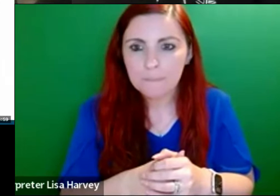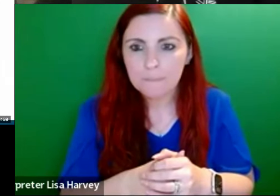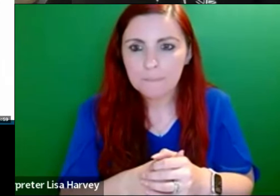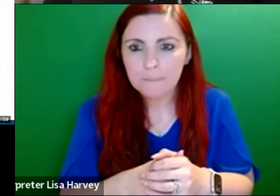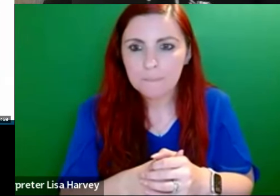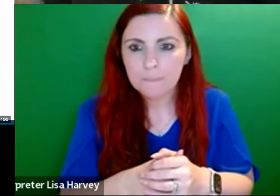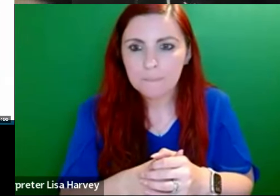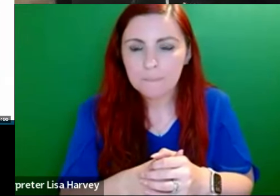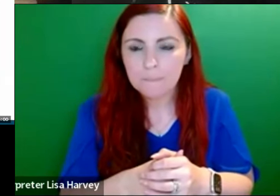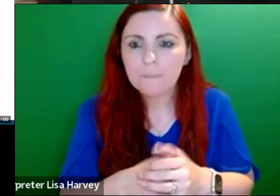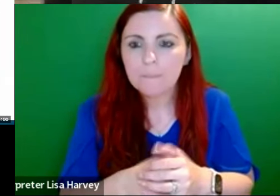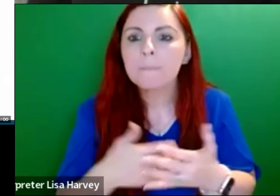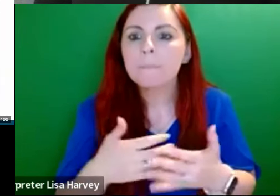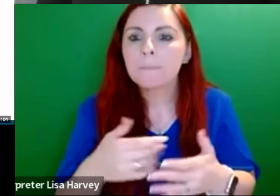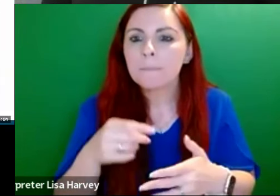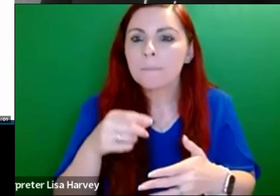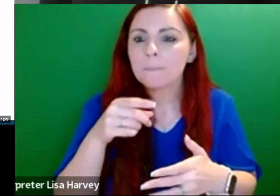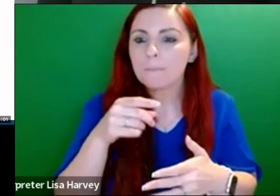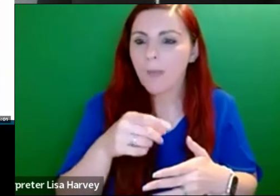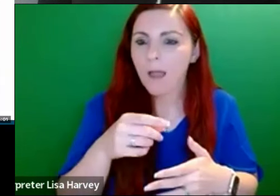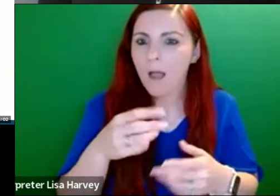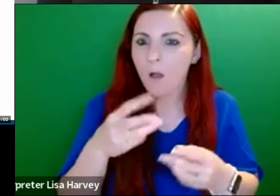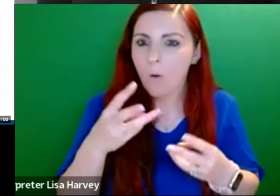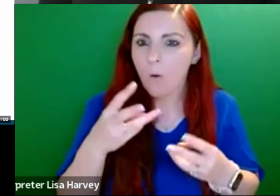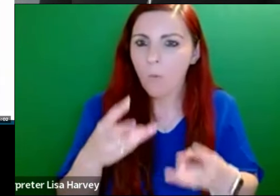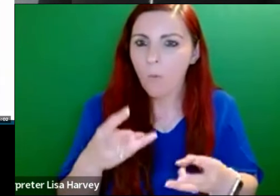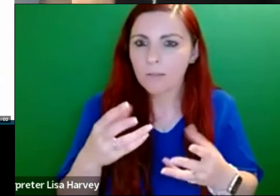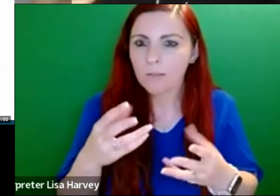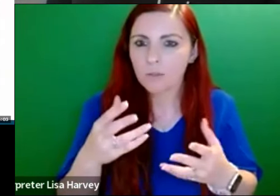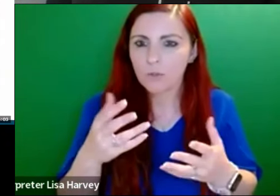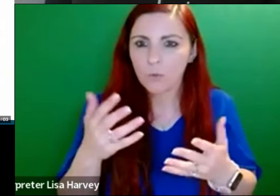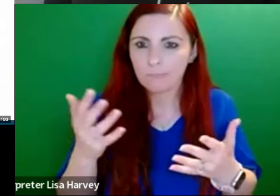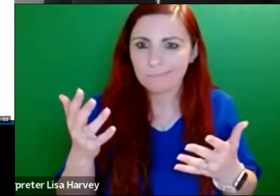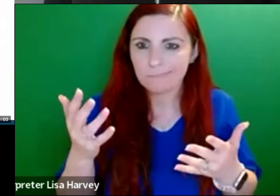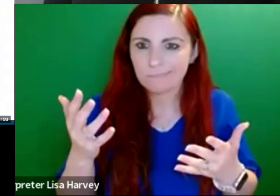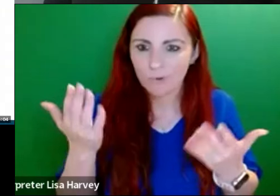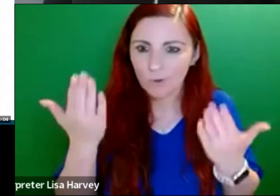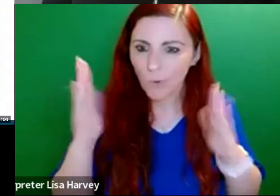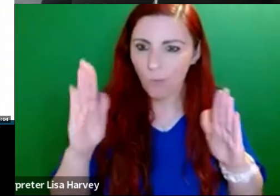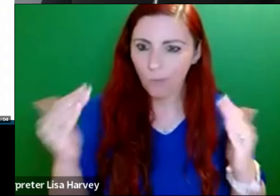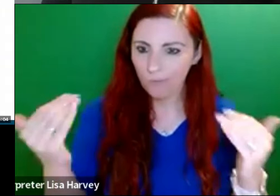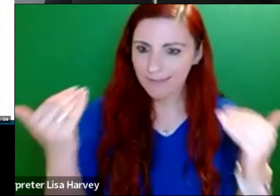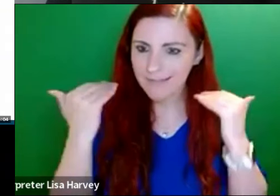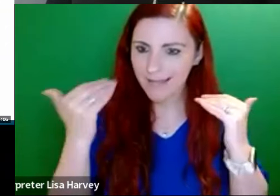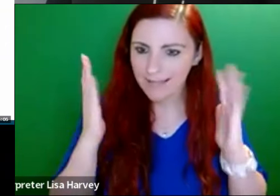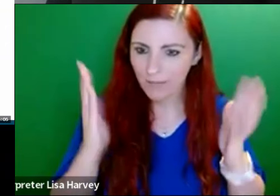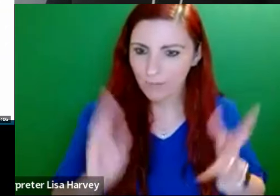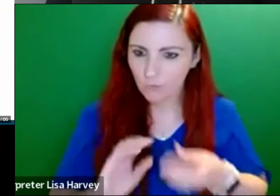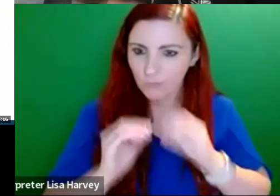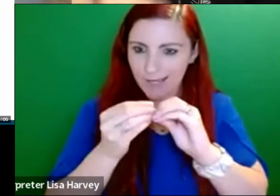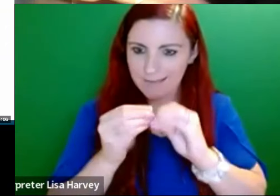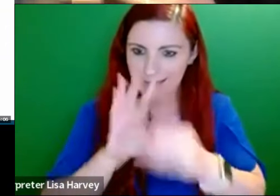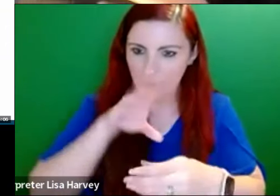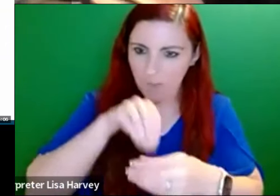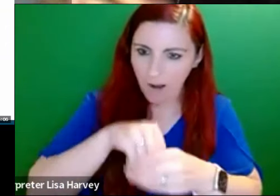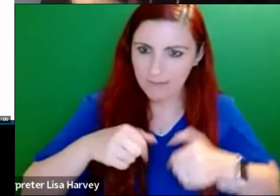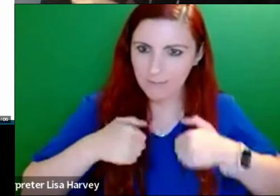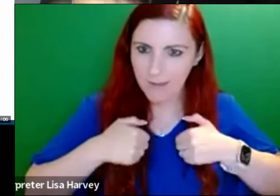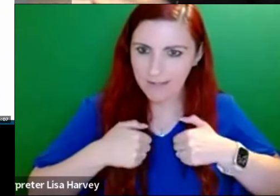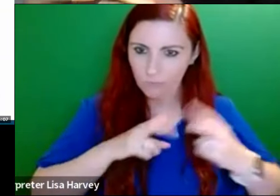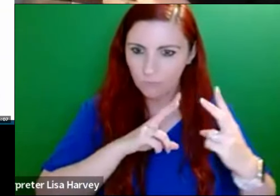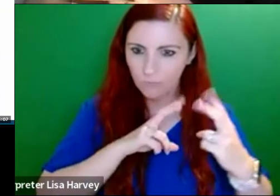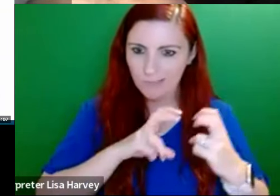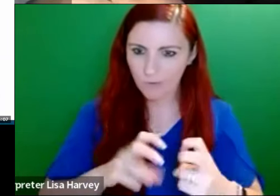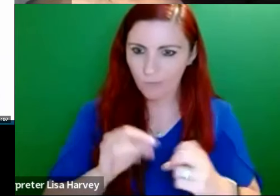I suppose the purpose of this presentation is that I want to promote the data that I created as part of my sign language research, my